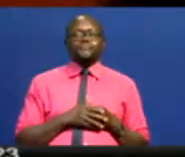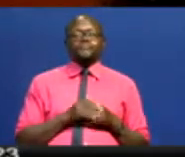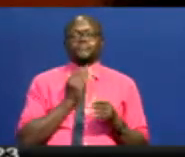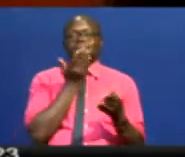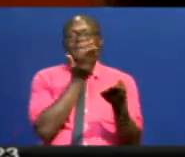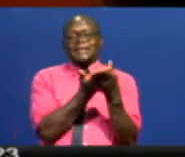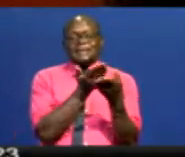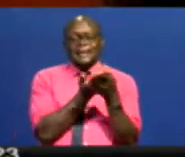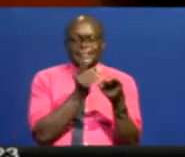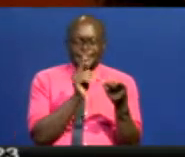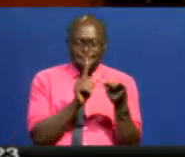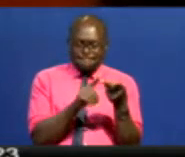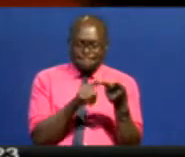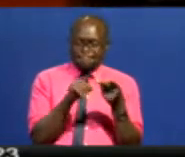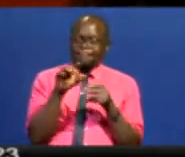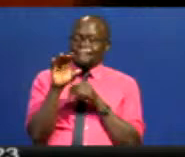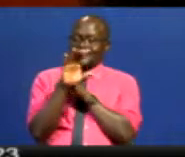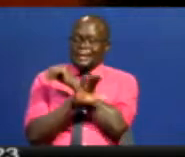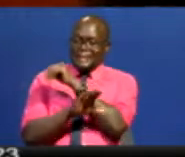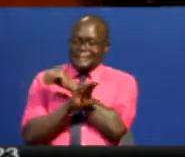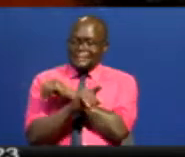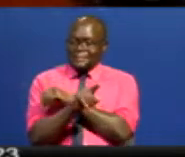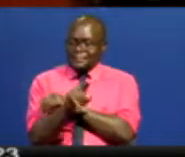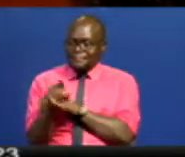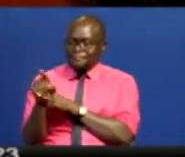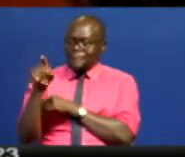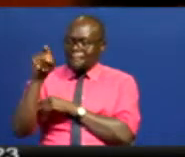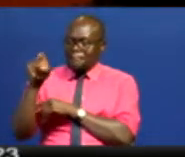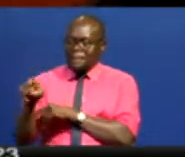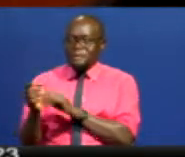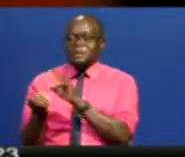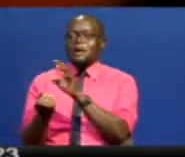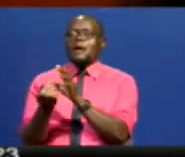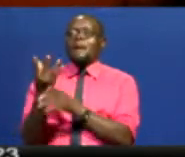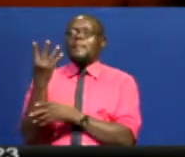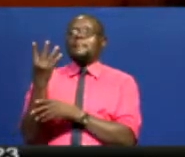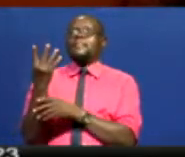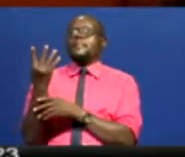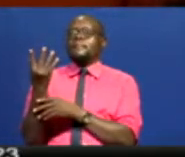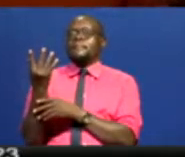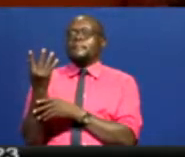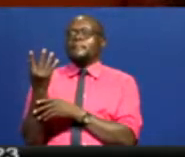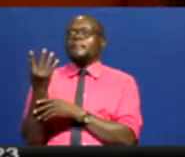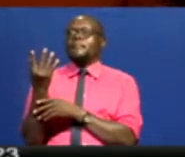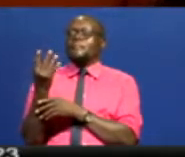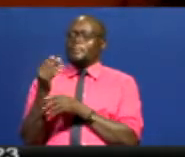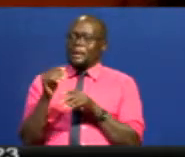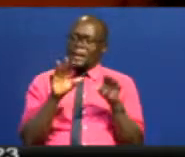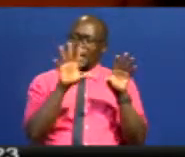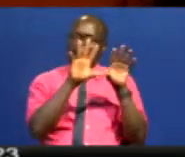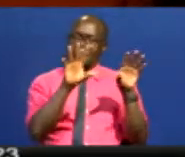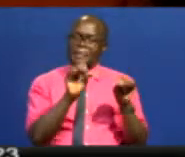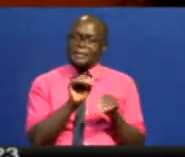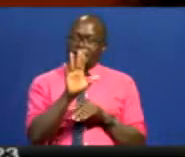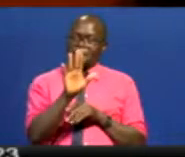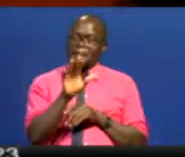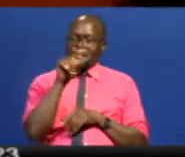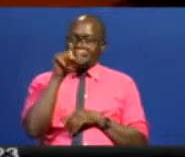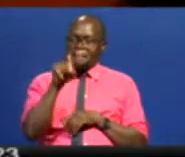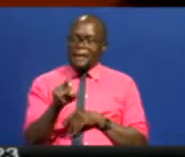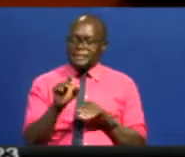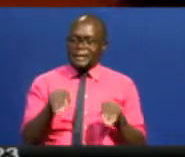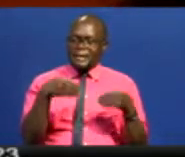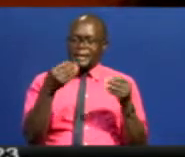suggests and proposes that countries should come up with, and within their budgets, they should at least